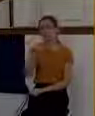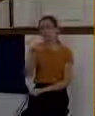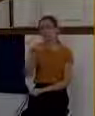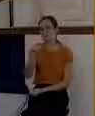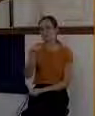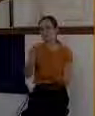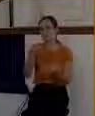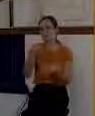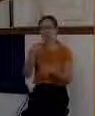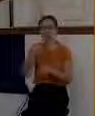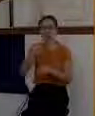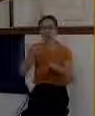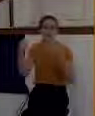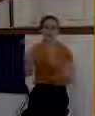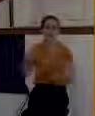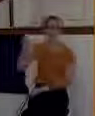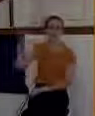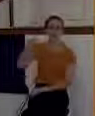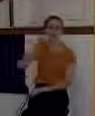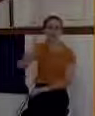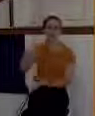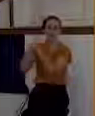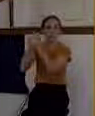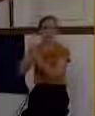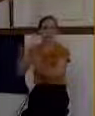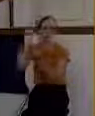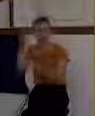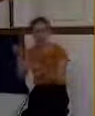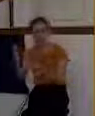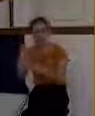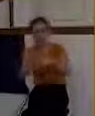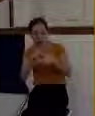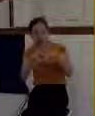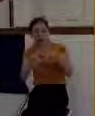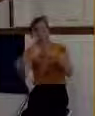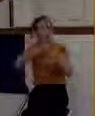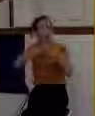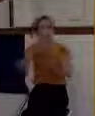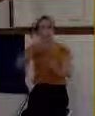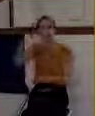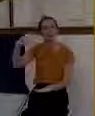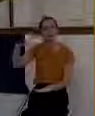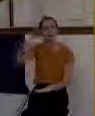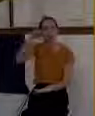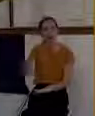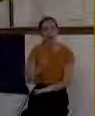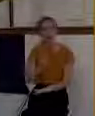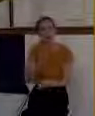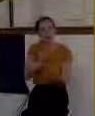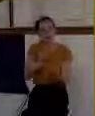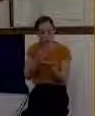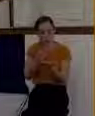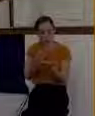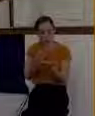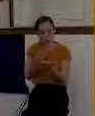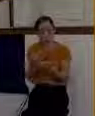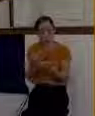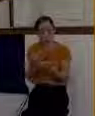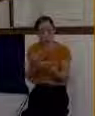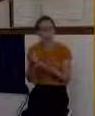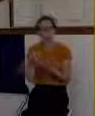true. And their behavior could not overturn the power of God's word. They couldn't short-circuit